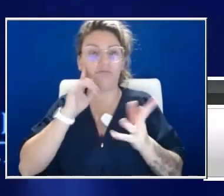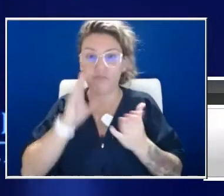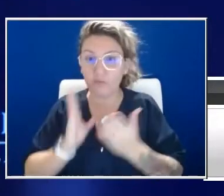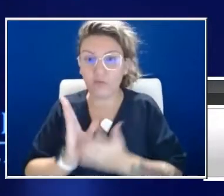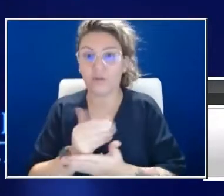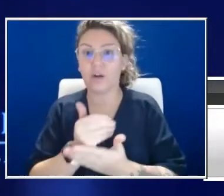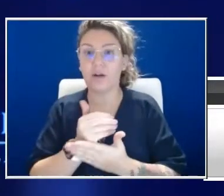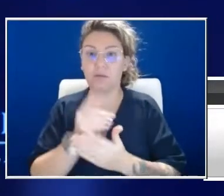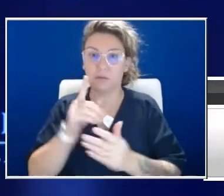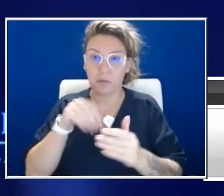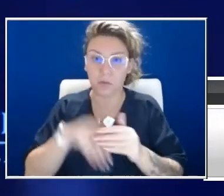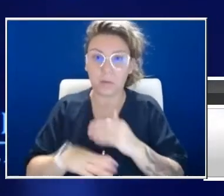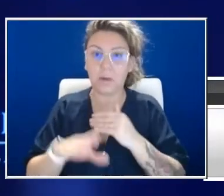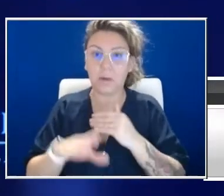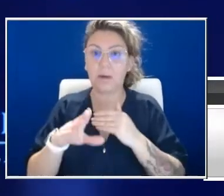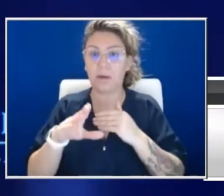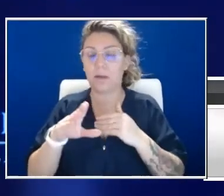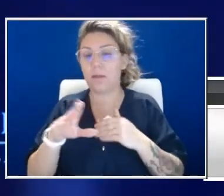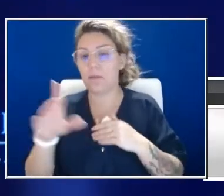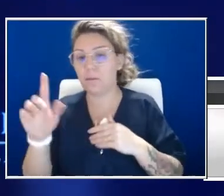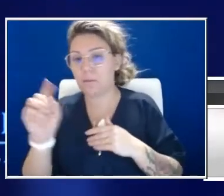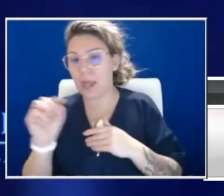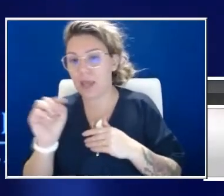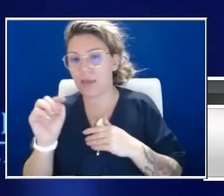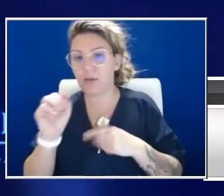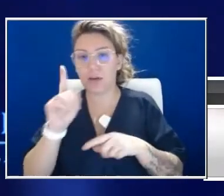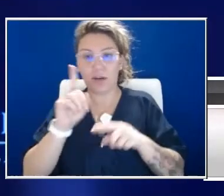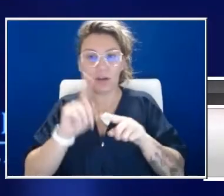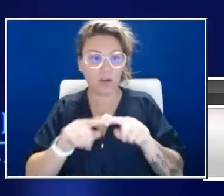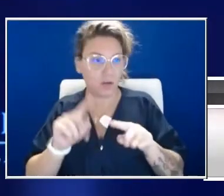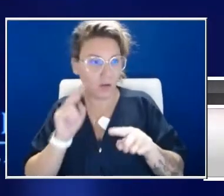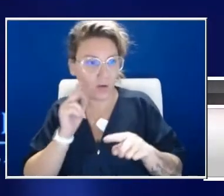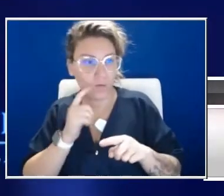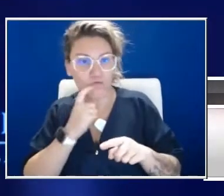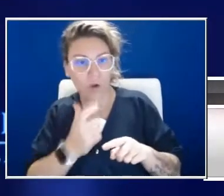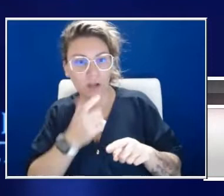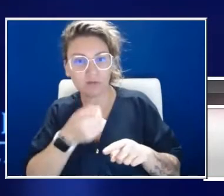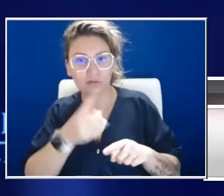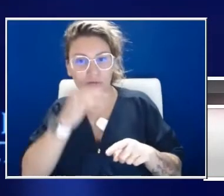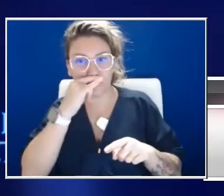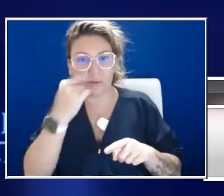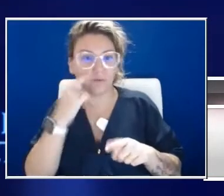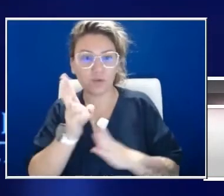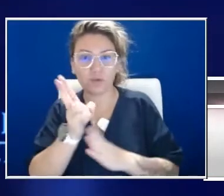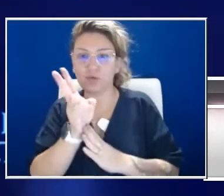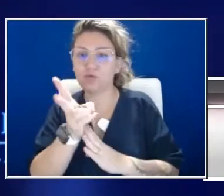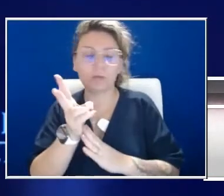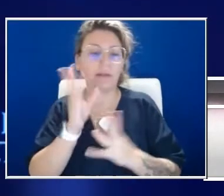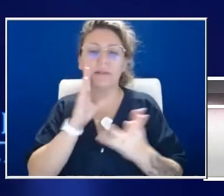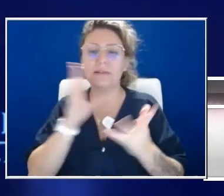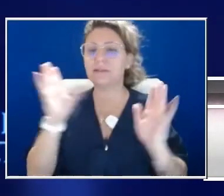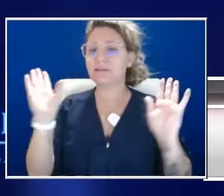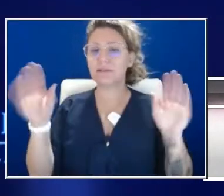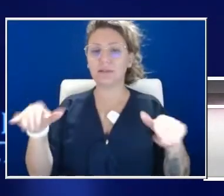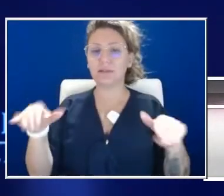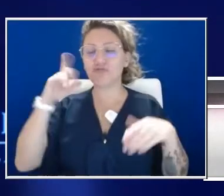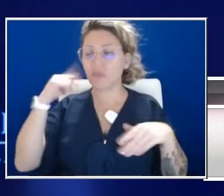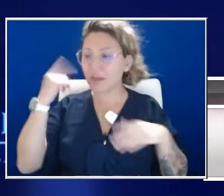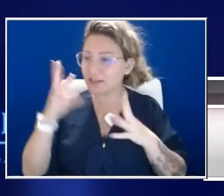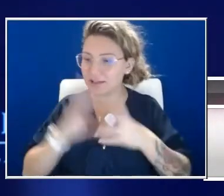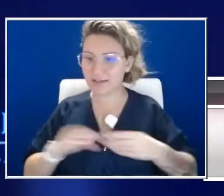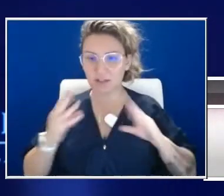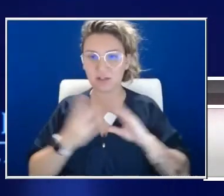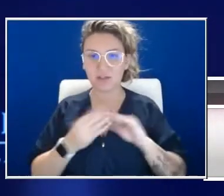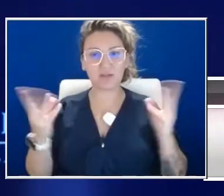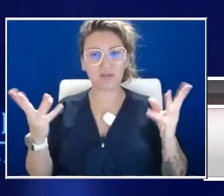they couldn't watch their kid for 2 minutes. And I mean, we've heard all of those stories before. We've heard, crazy stories. We're not